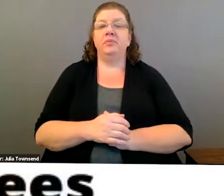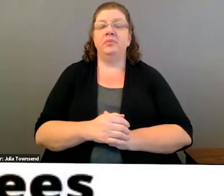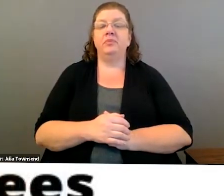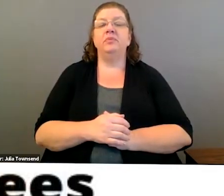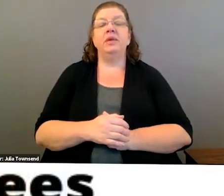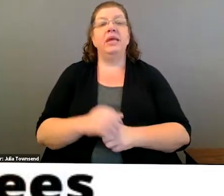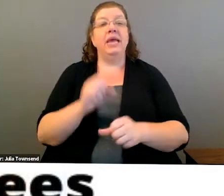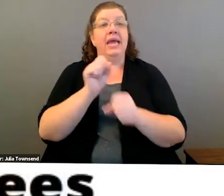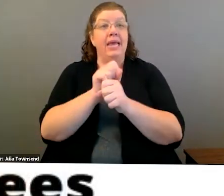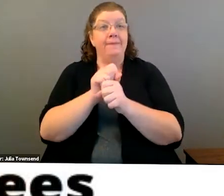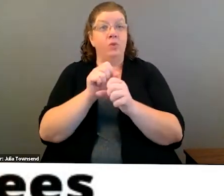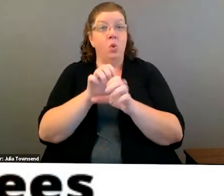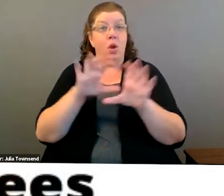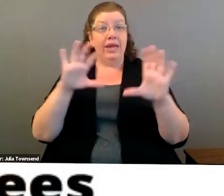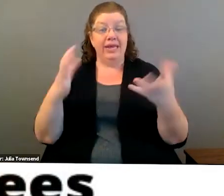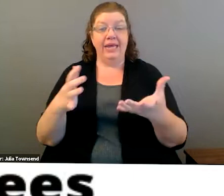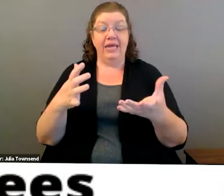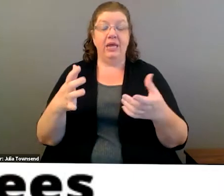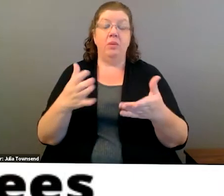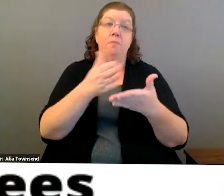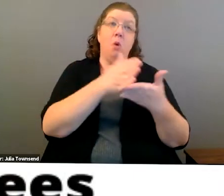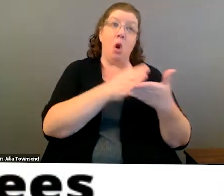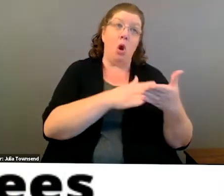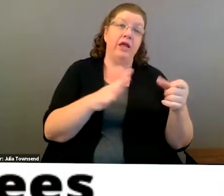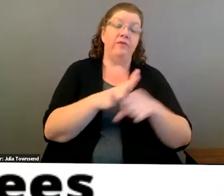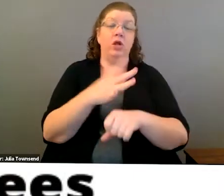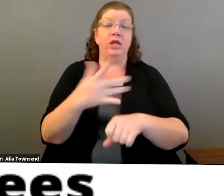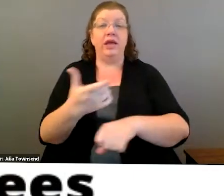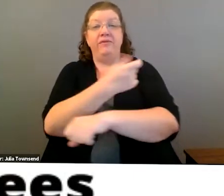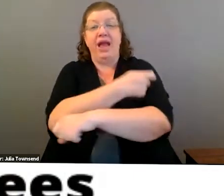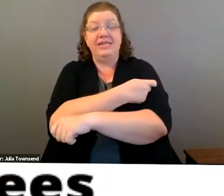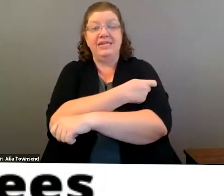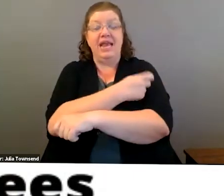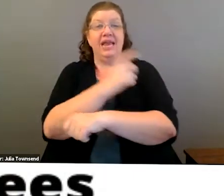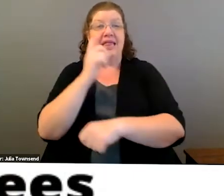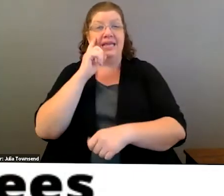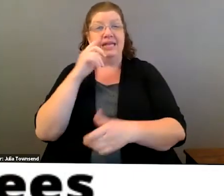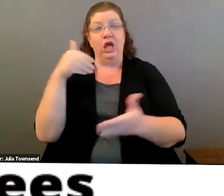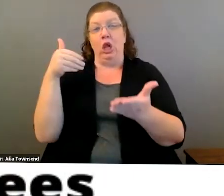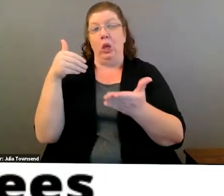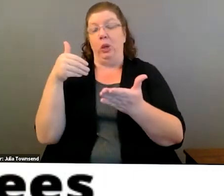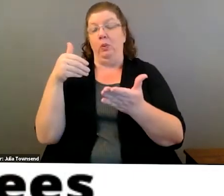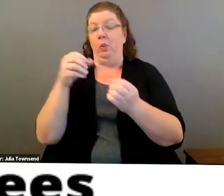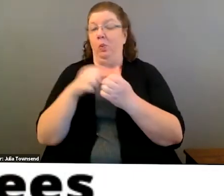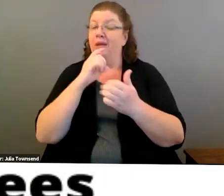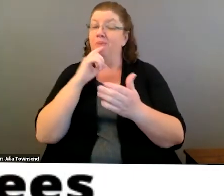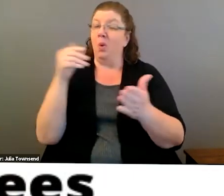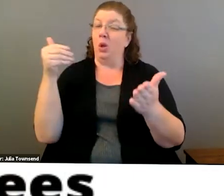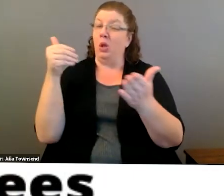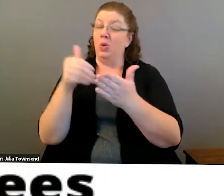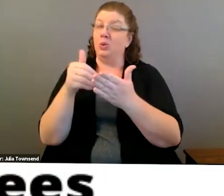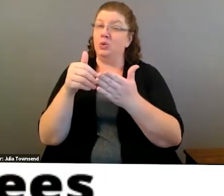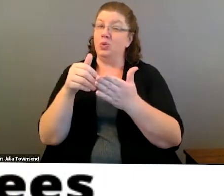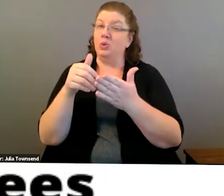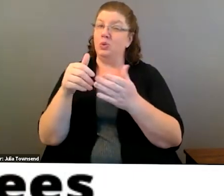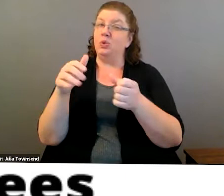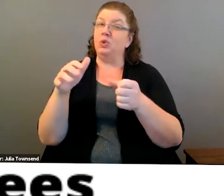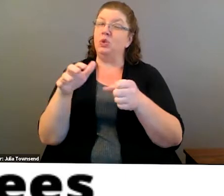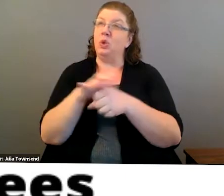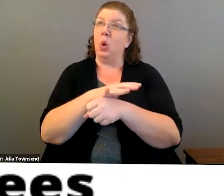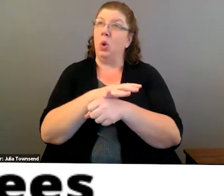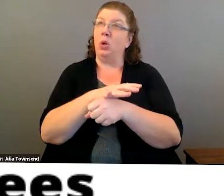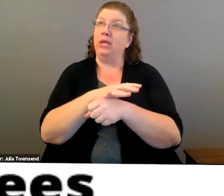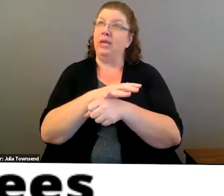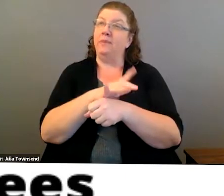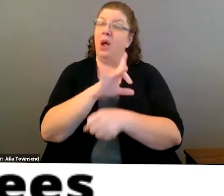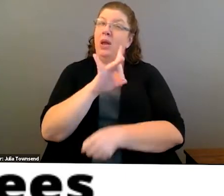Our employee totally or partially vaccinated, we think that's probably closer to totally vaccinated remains